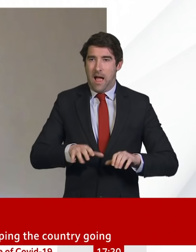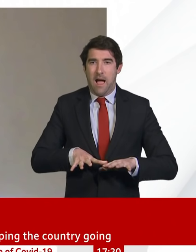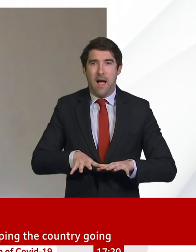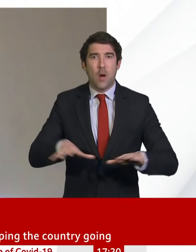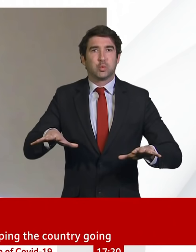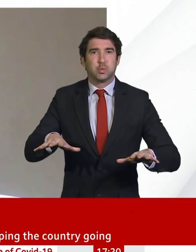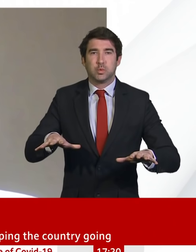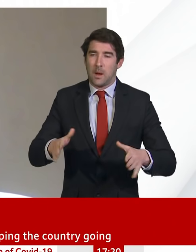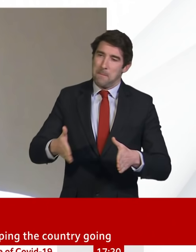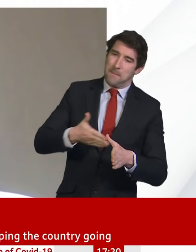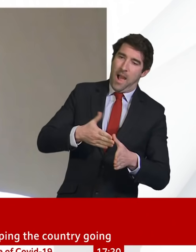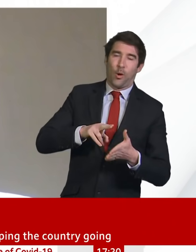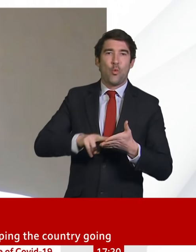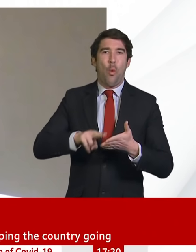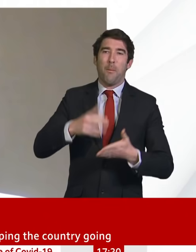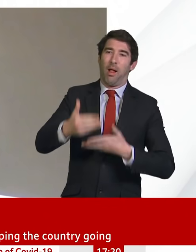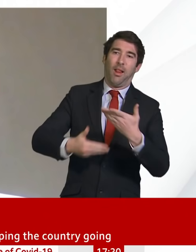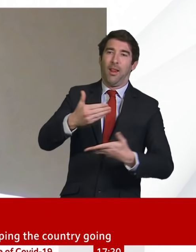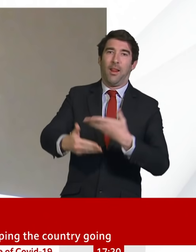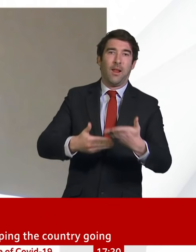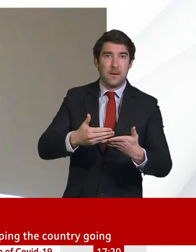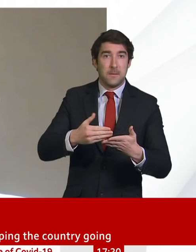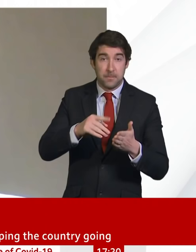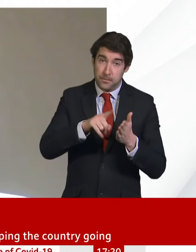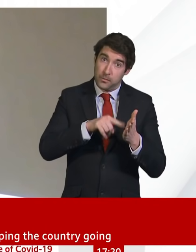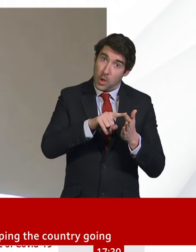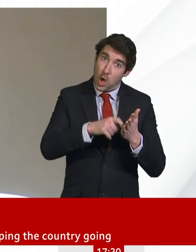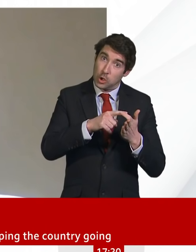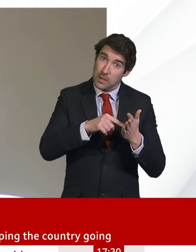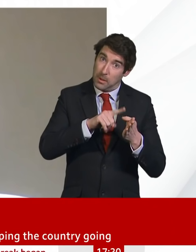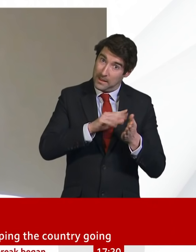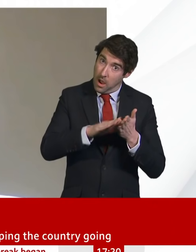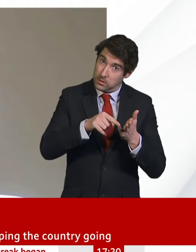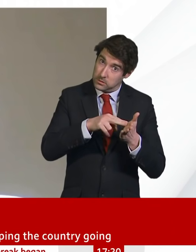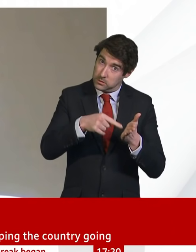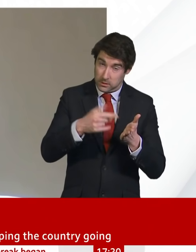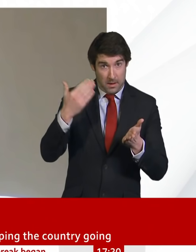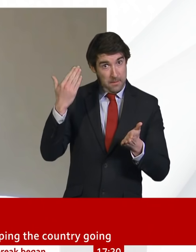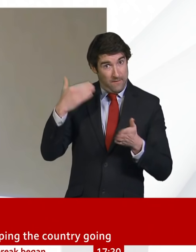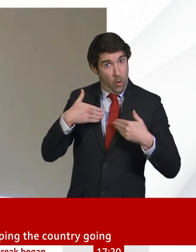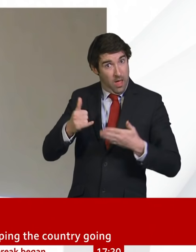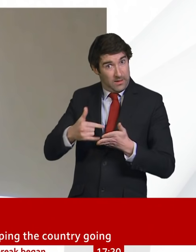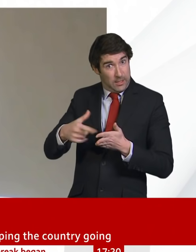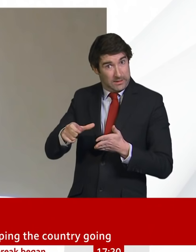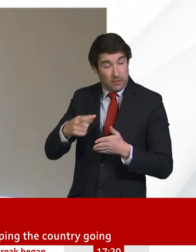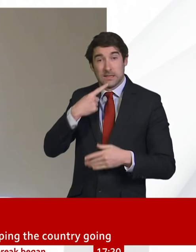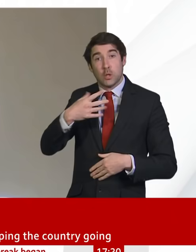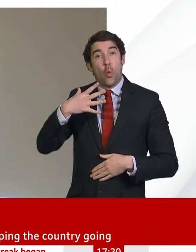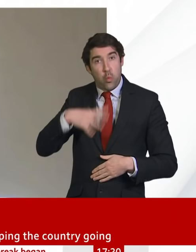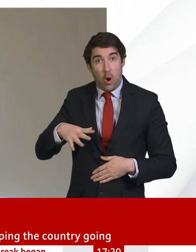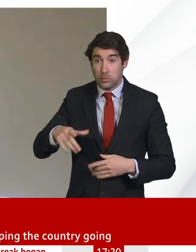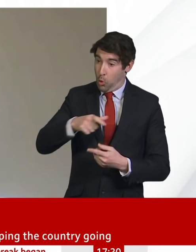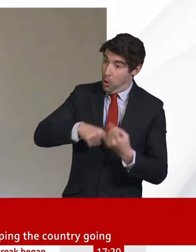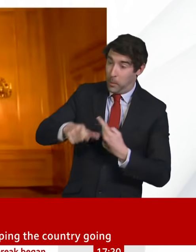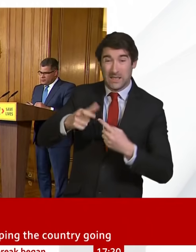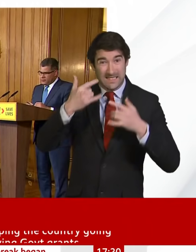community testing. Is it too late for that? Or is that the government's policy and one that we'll see being carried out over the next few weeks and months?